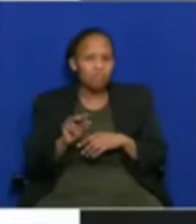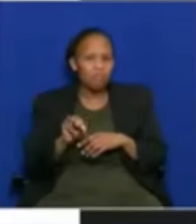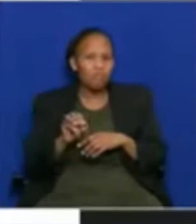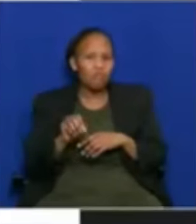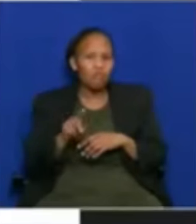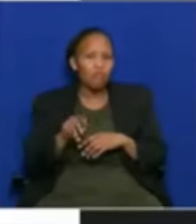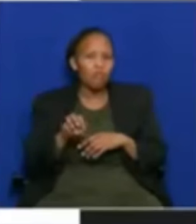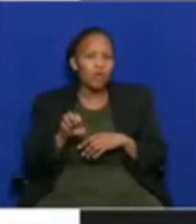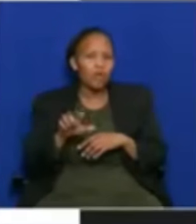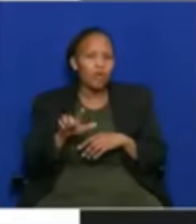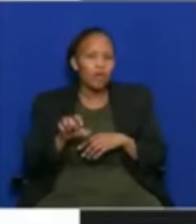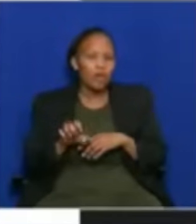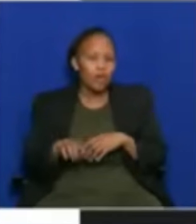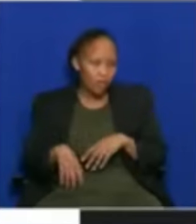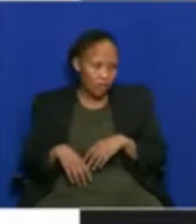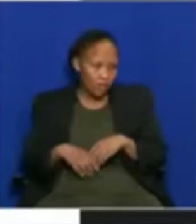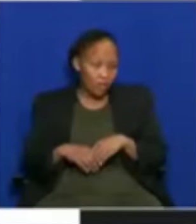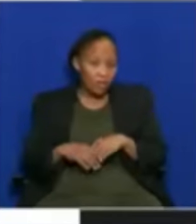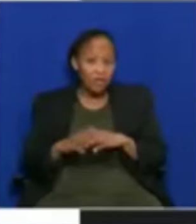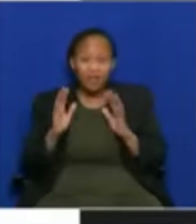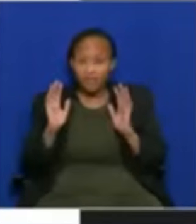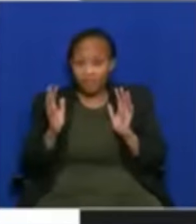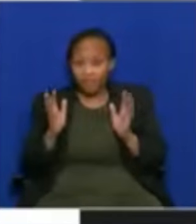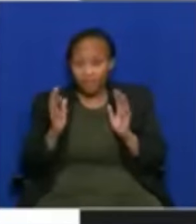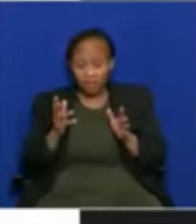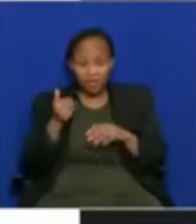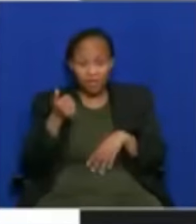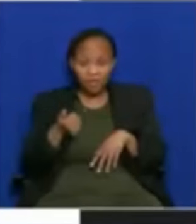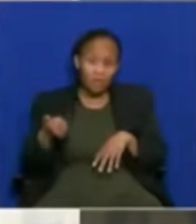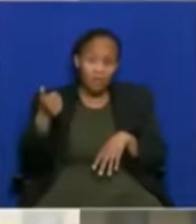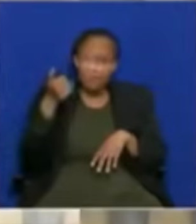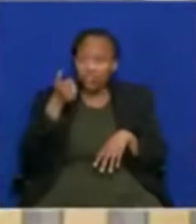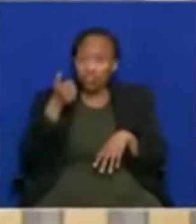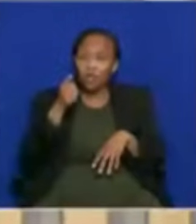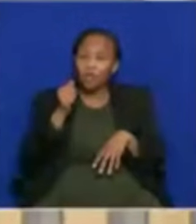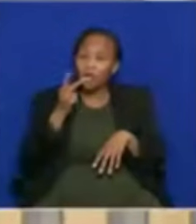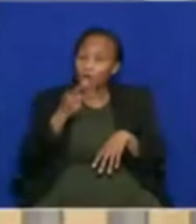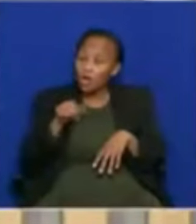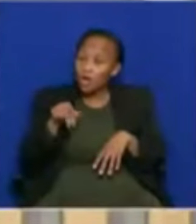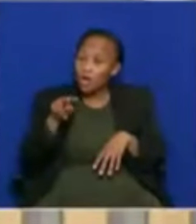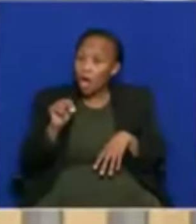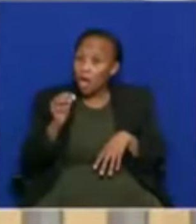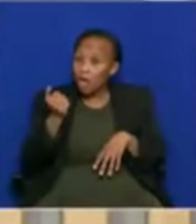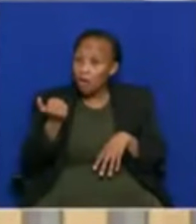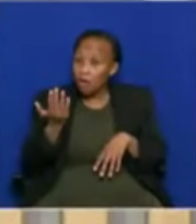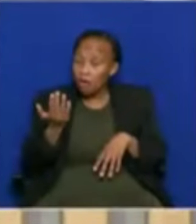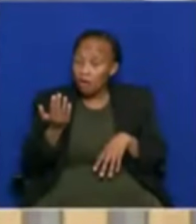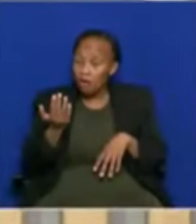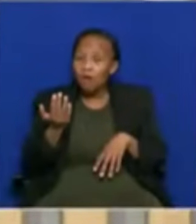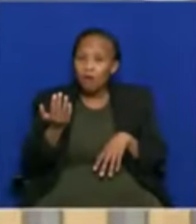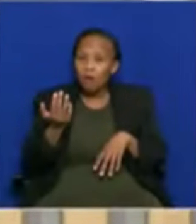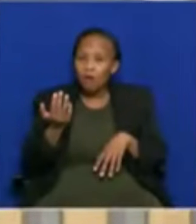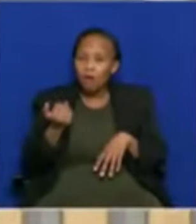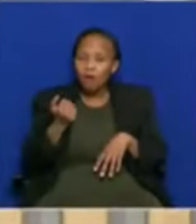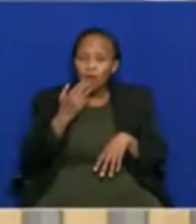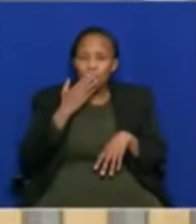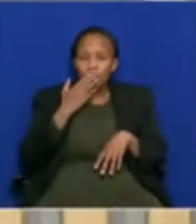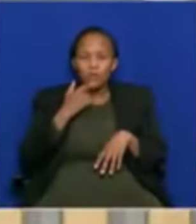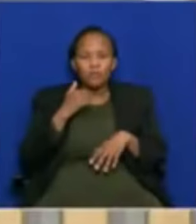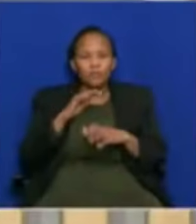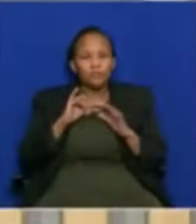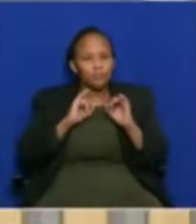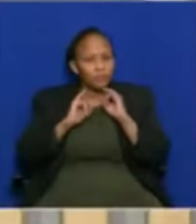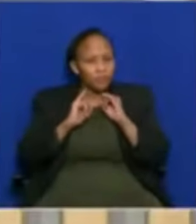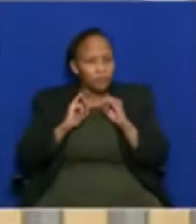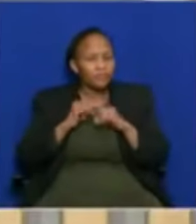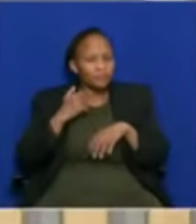Did you provide General Khan with the file regarding Mukwele's appointment? During the course of the interview, I had the file in front of me. So that's